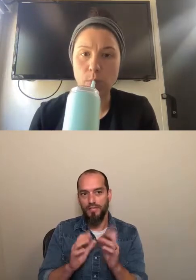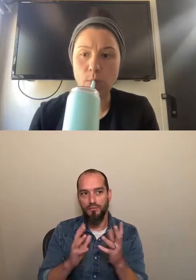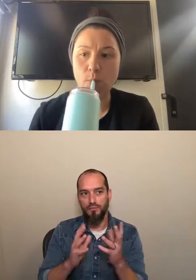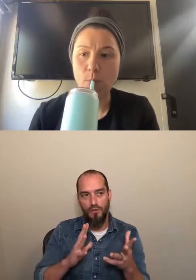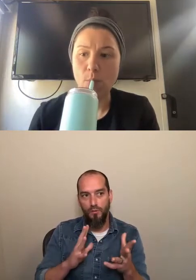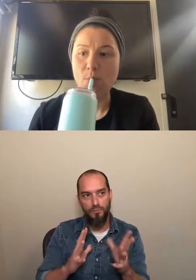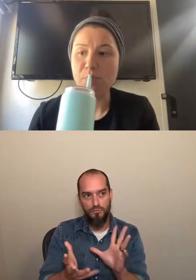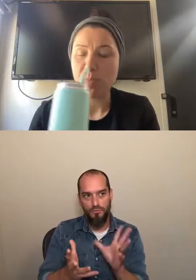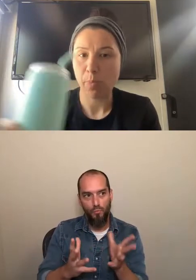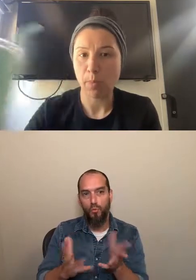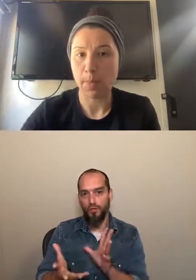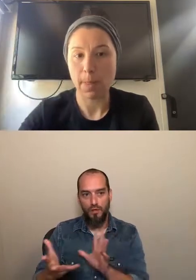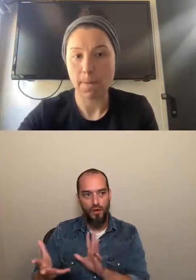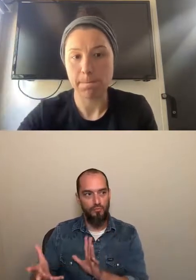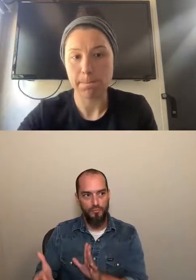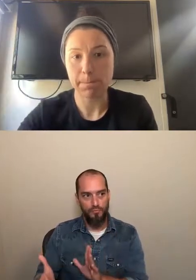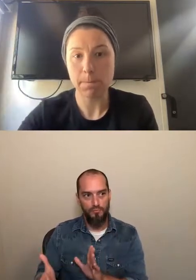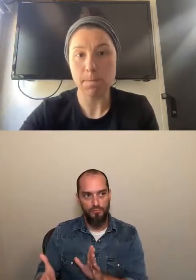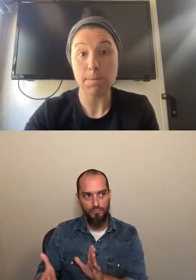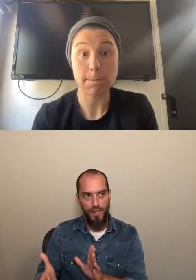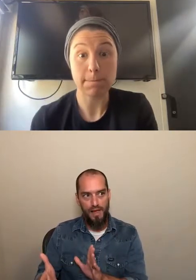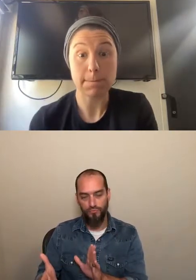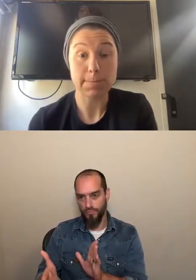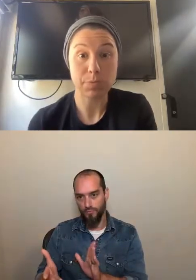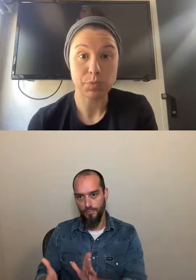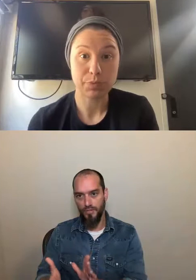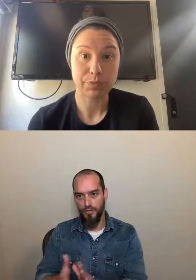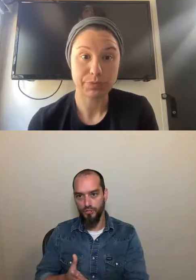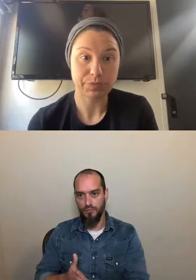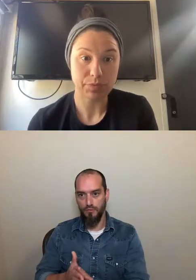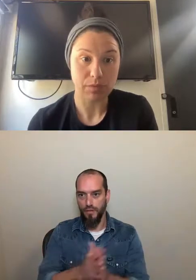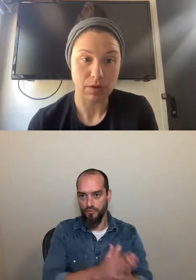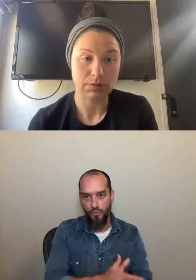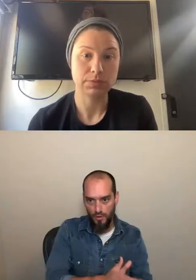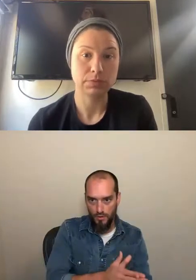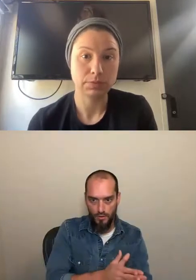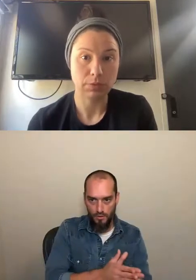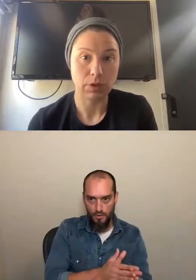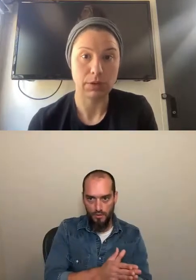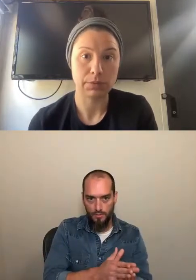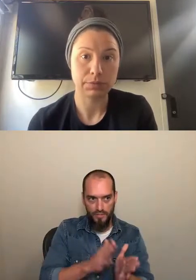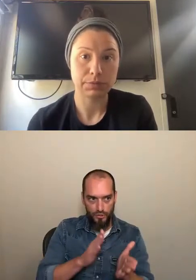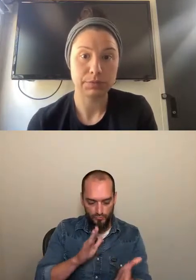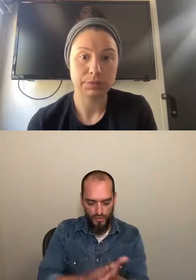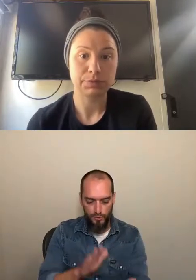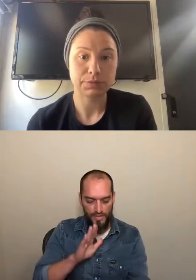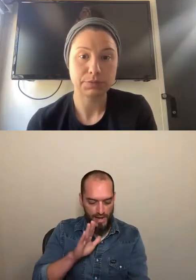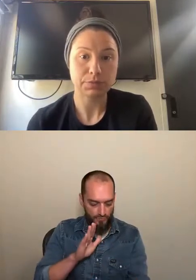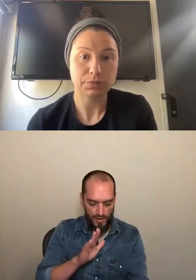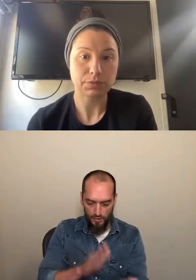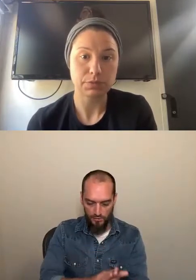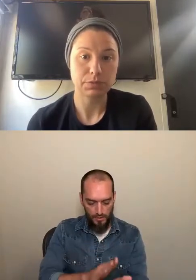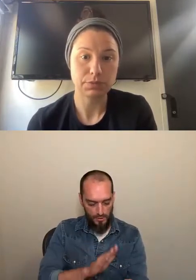the place was almost worse off after remediation than before. I mean, just visually,